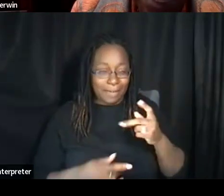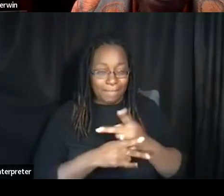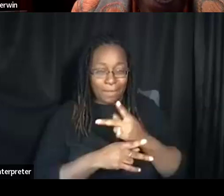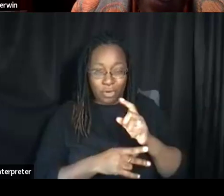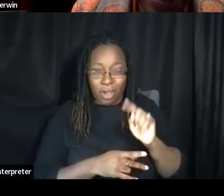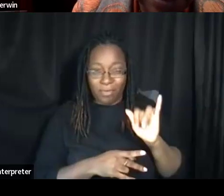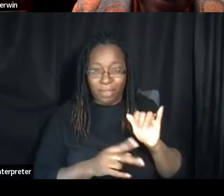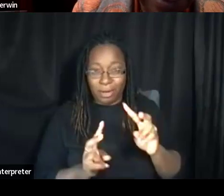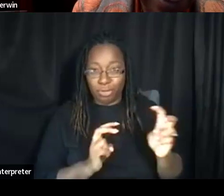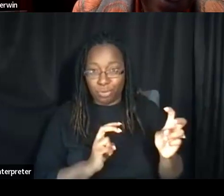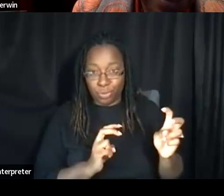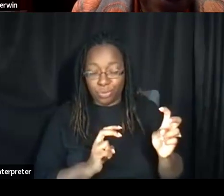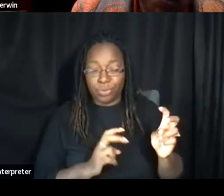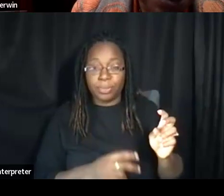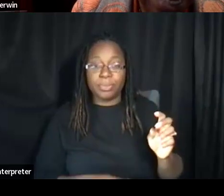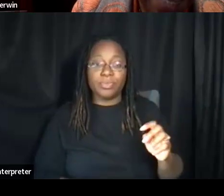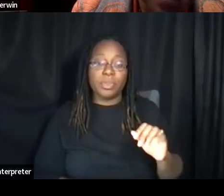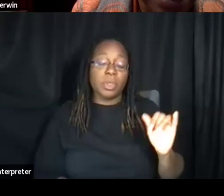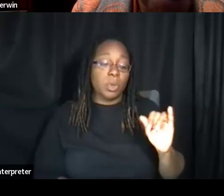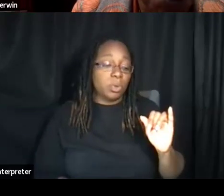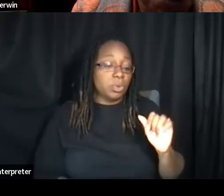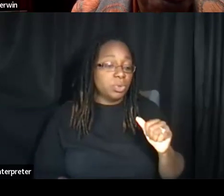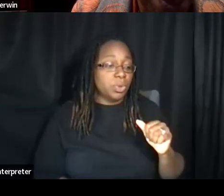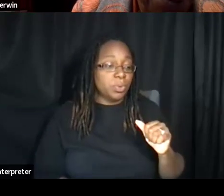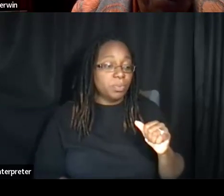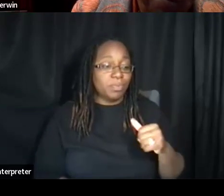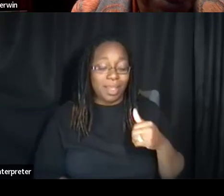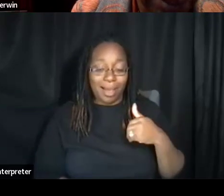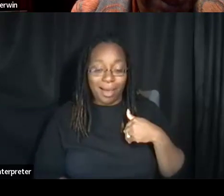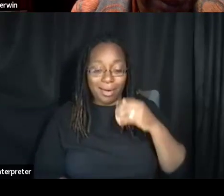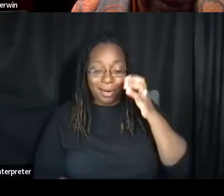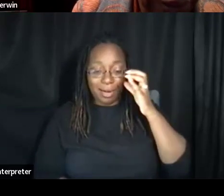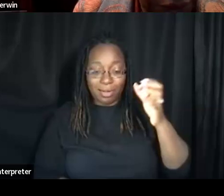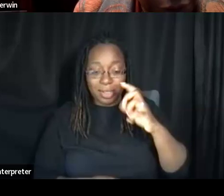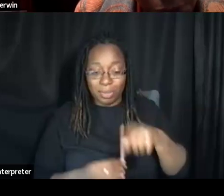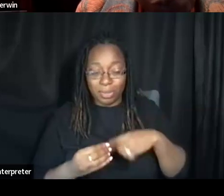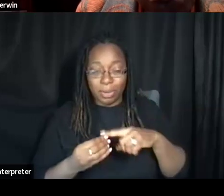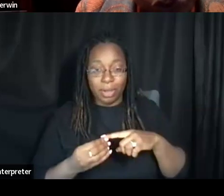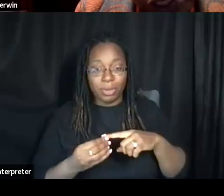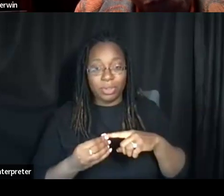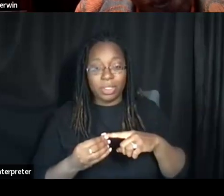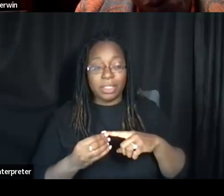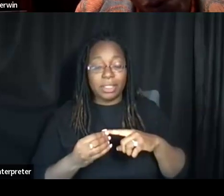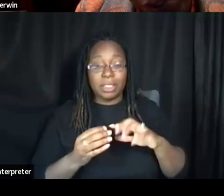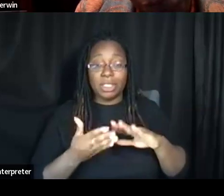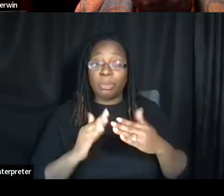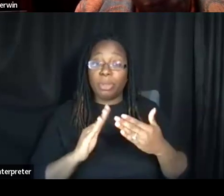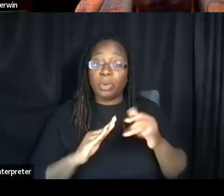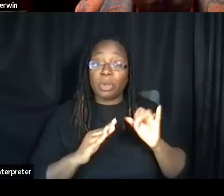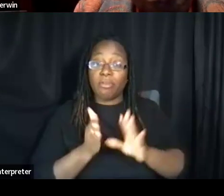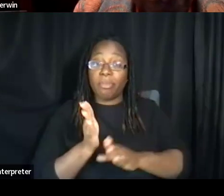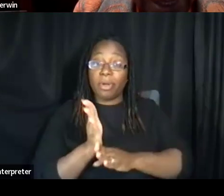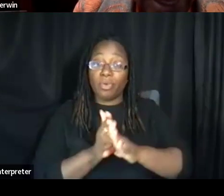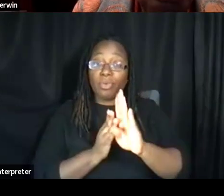as well as there was concepts about the community of minority